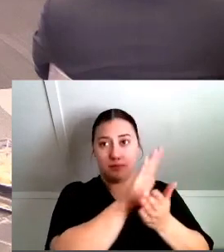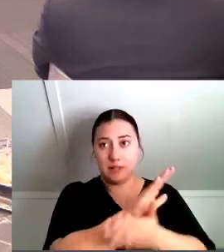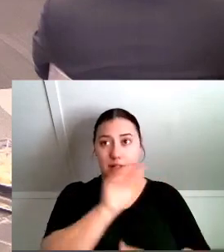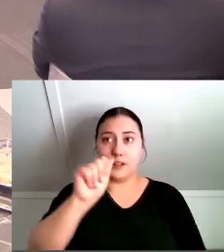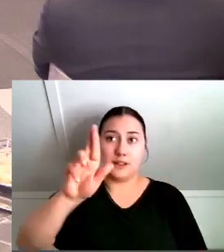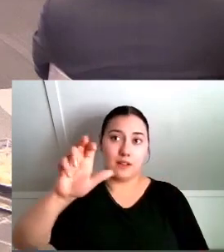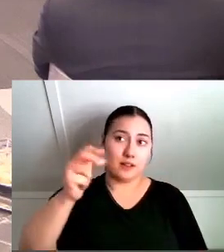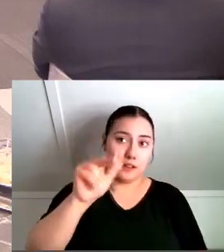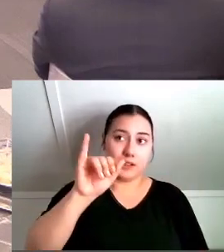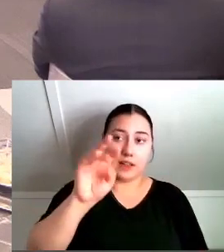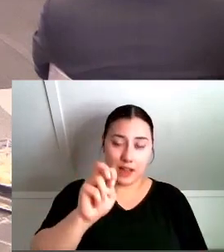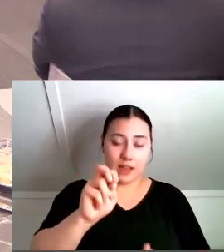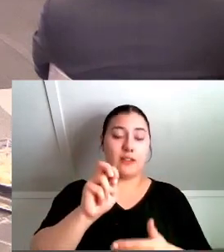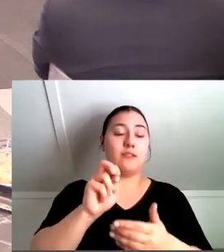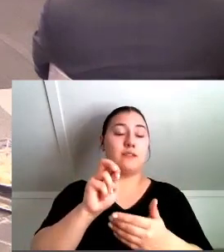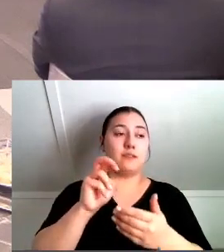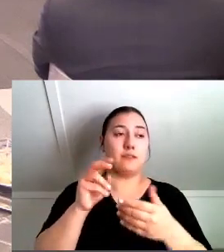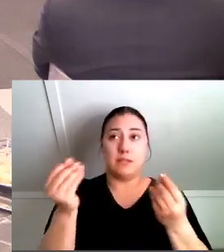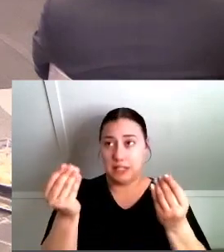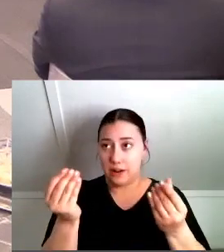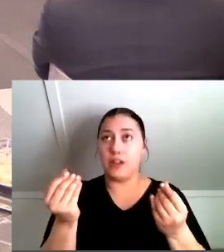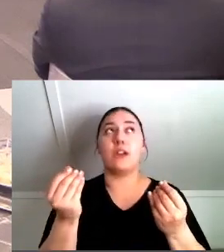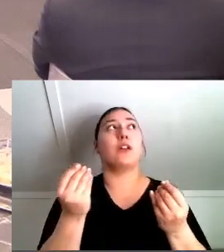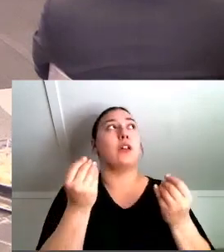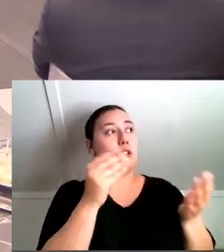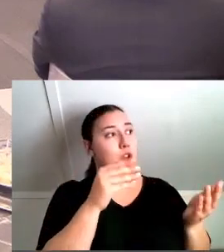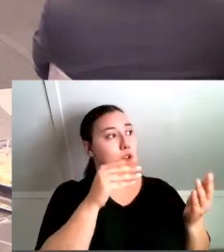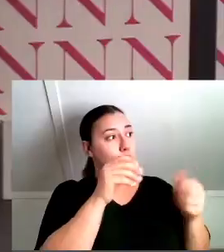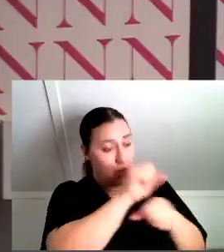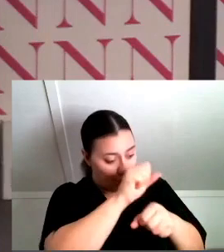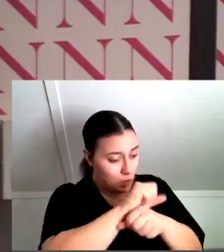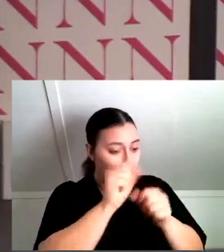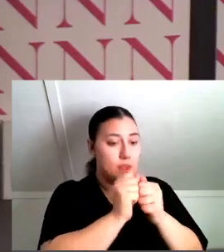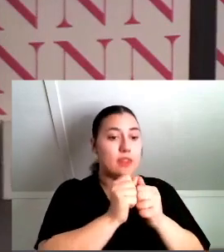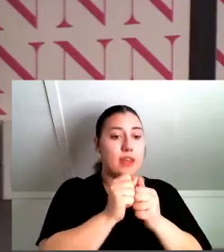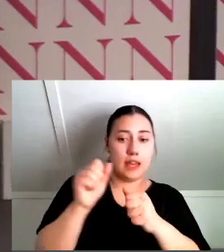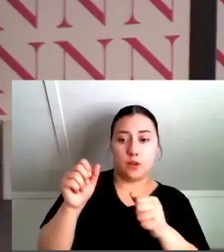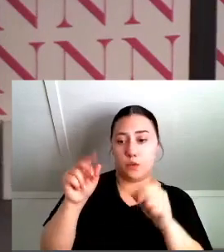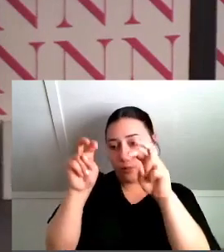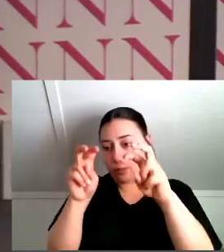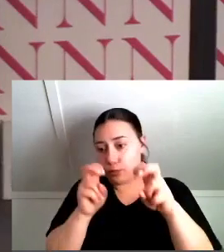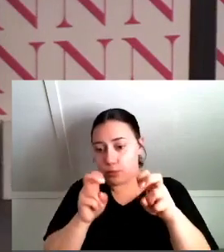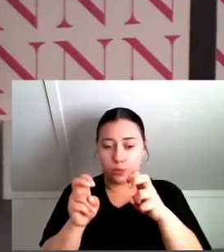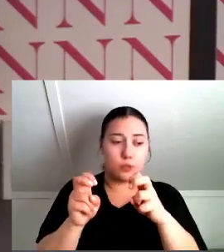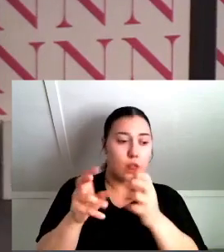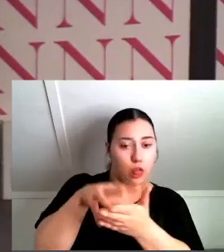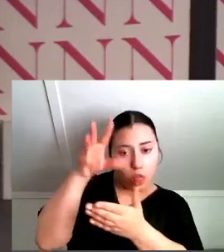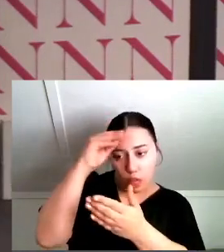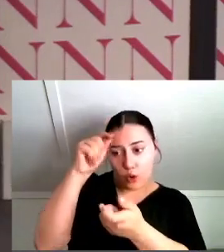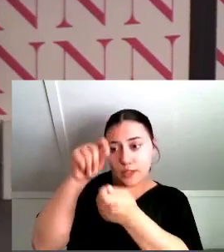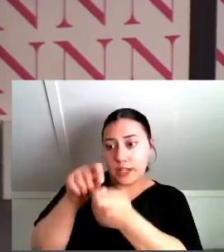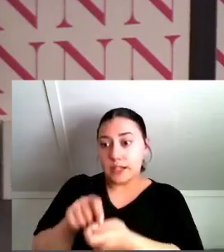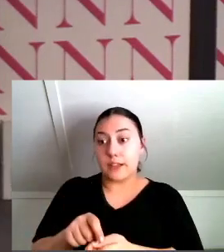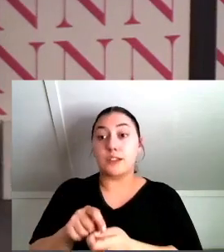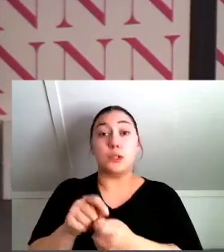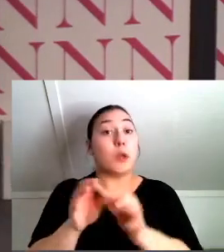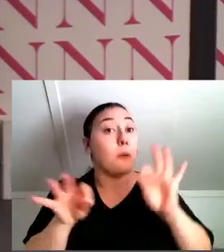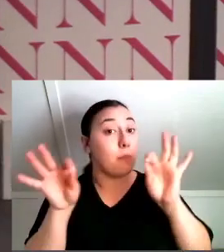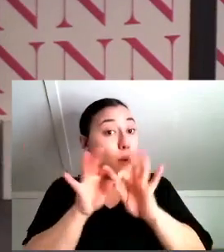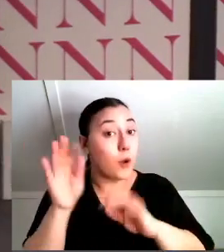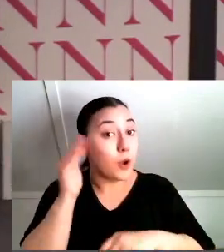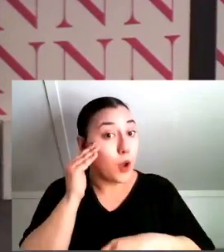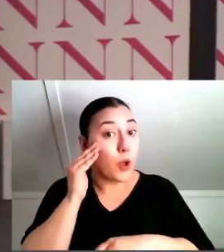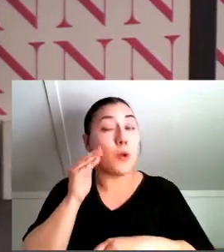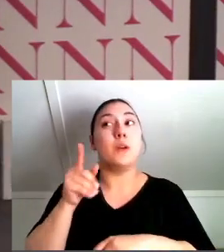and we were able to like find out details about this lynching. And an important thing to know is like he got away. It was reported that he